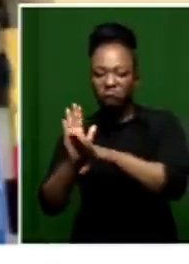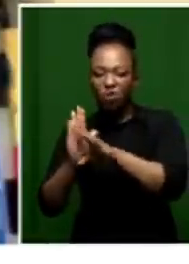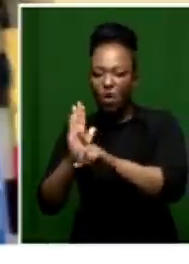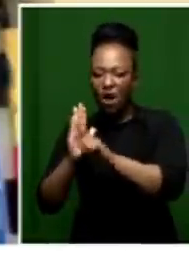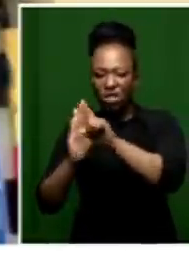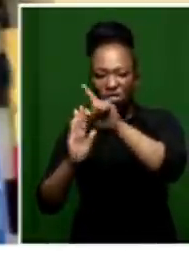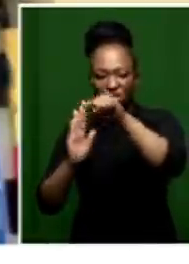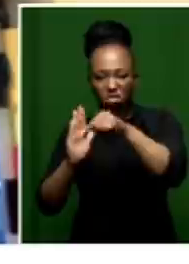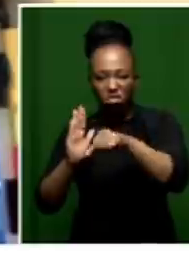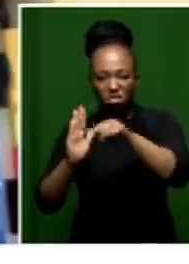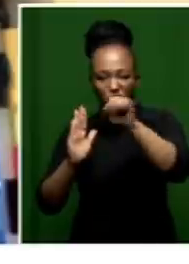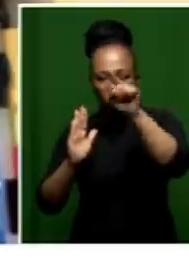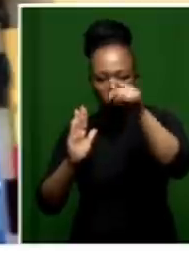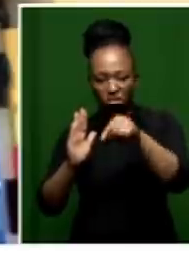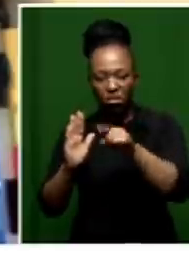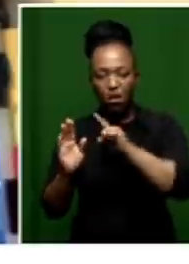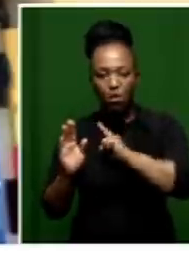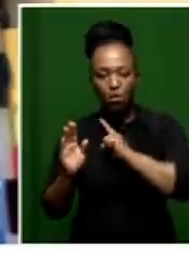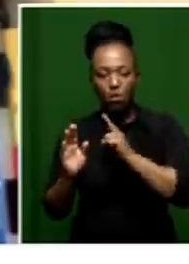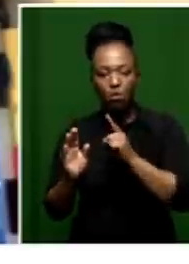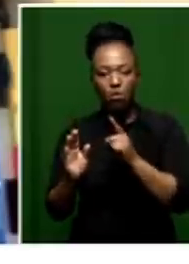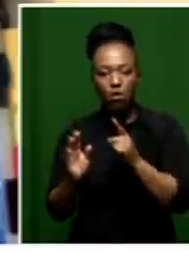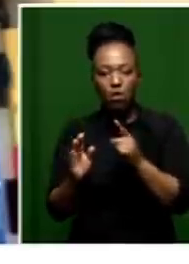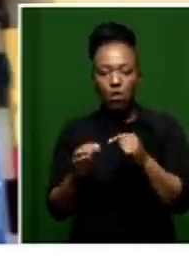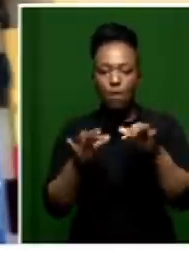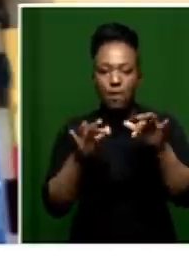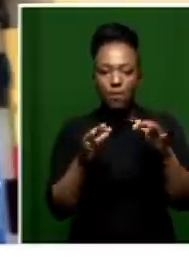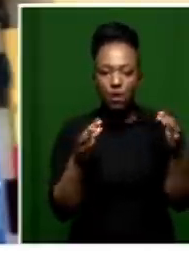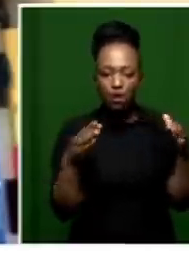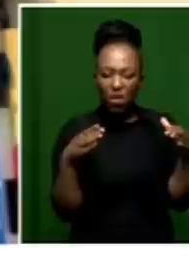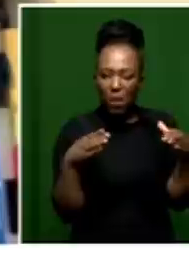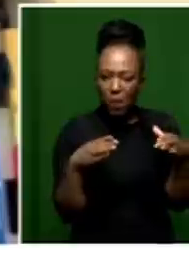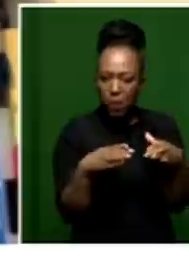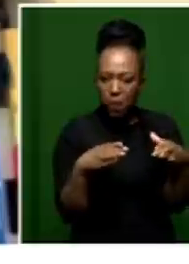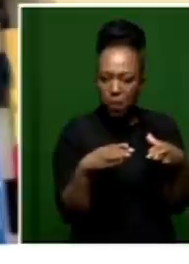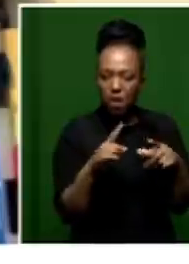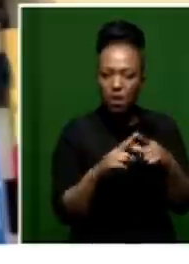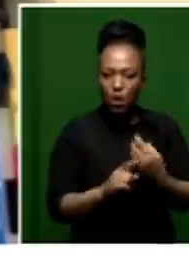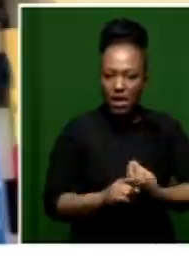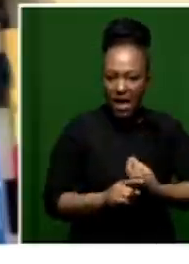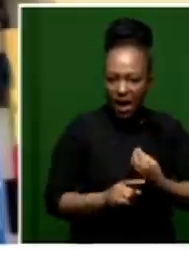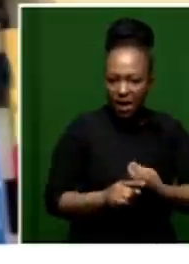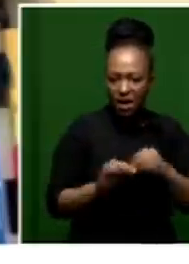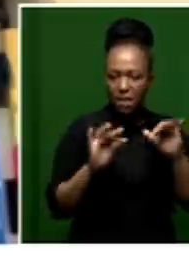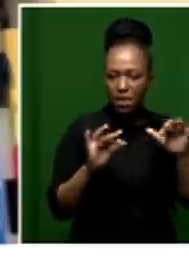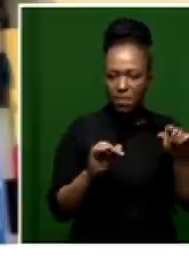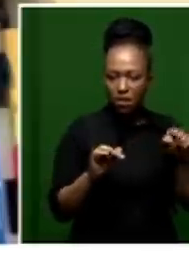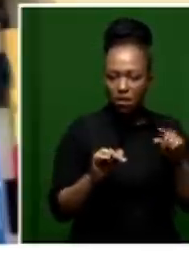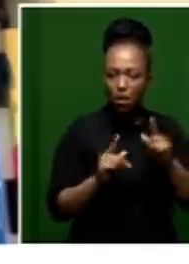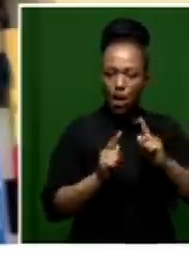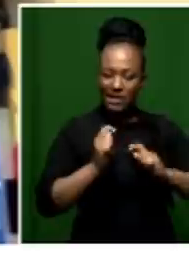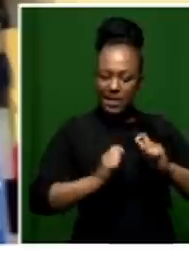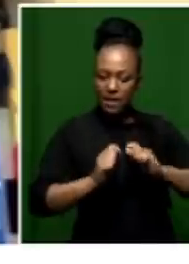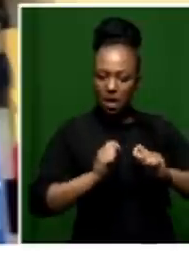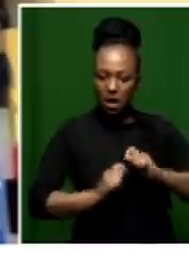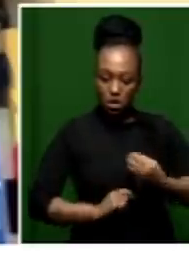the world. Yeah, it's normally start in the younger population, younger adults or old teenagers. And